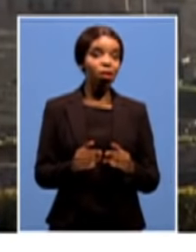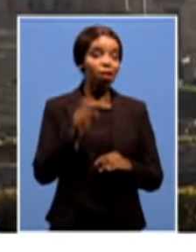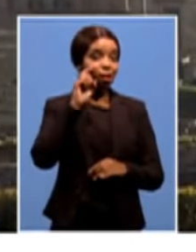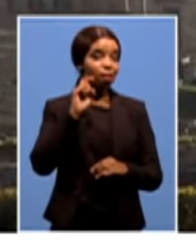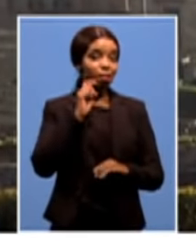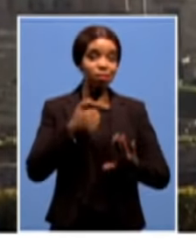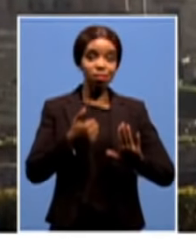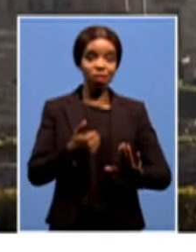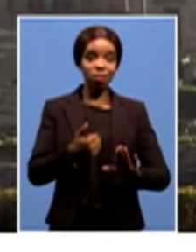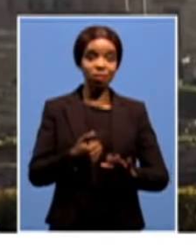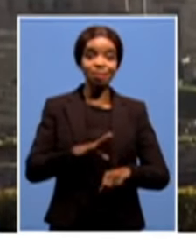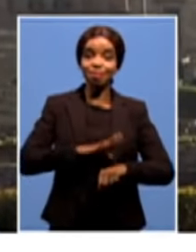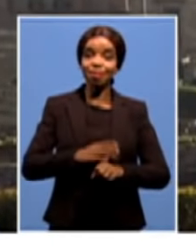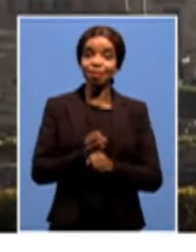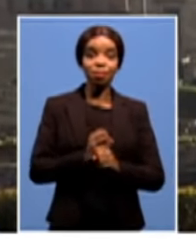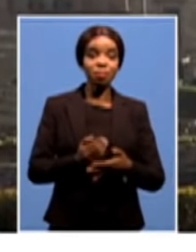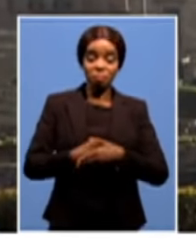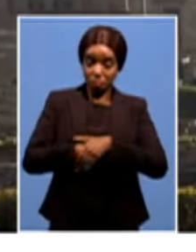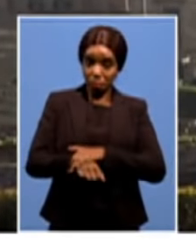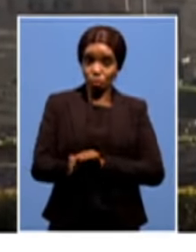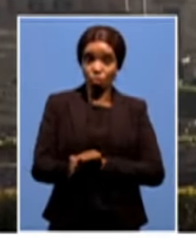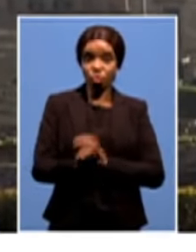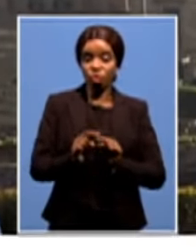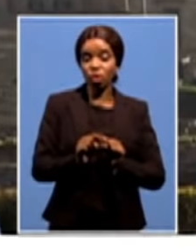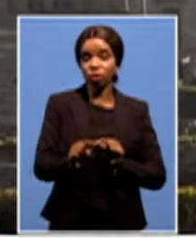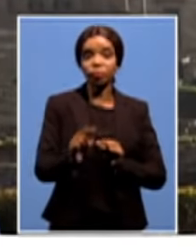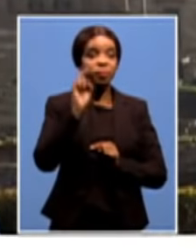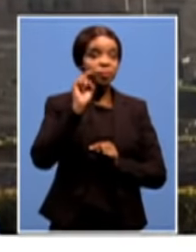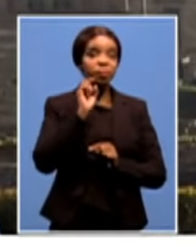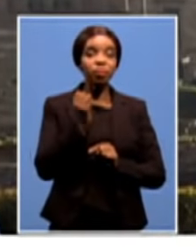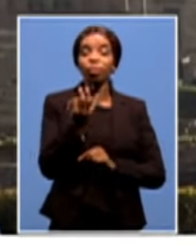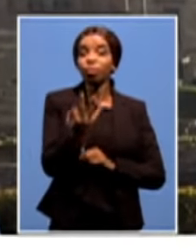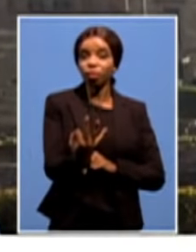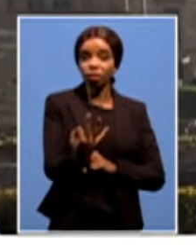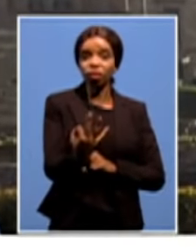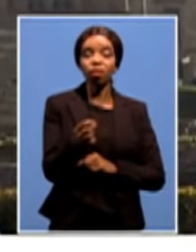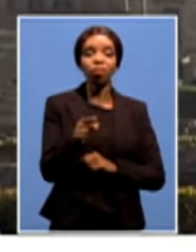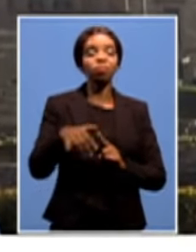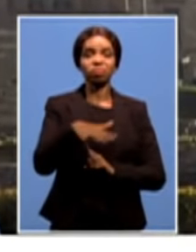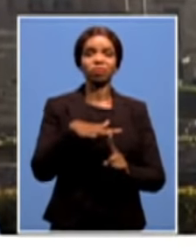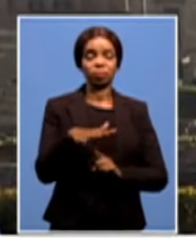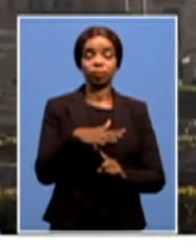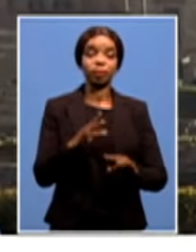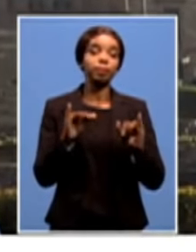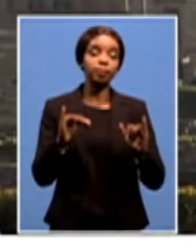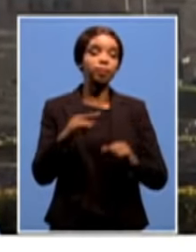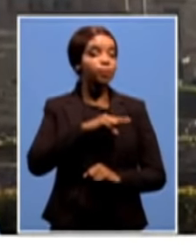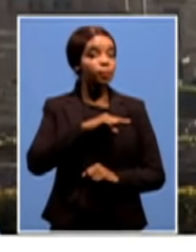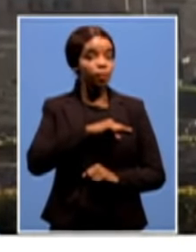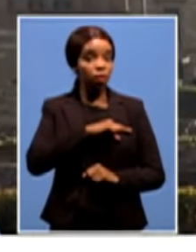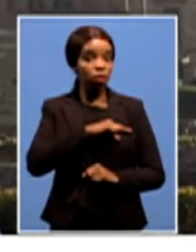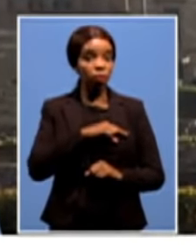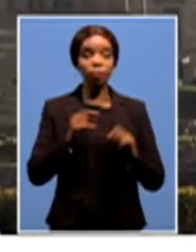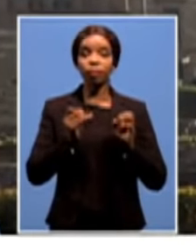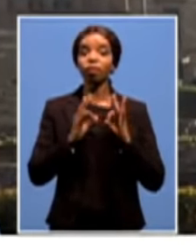3, the situation is more dire because most of children from poor families, you